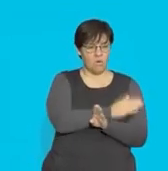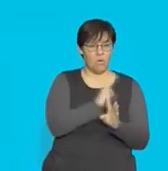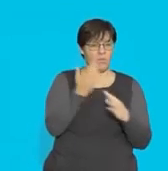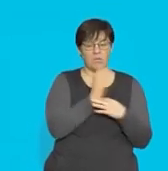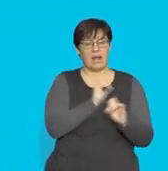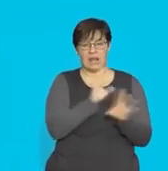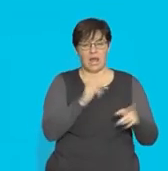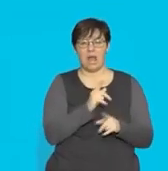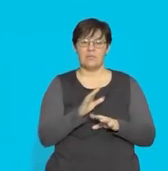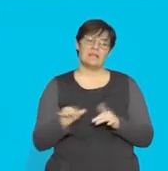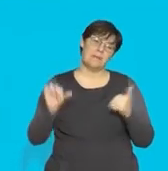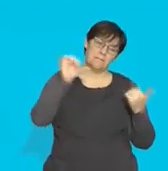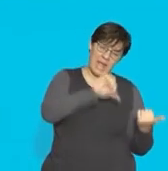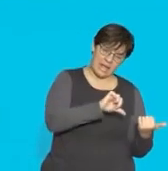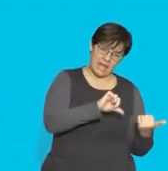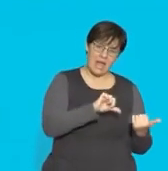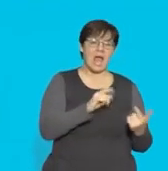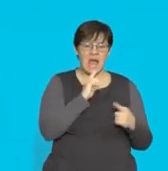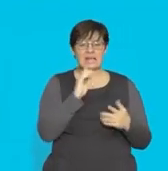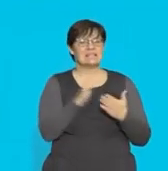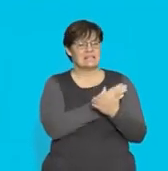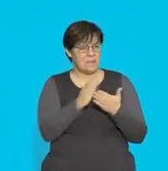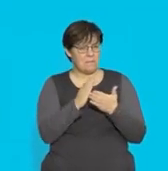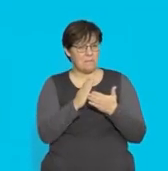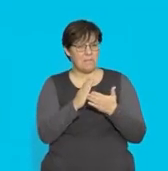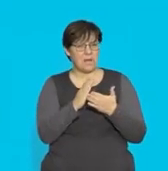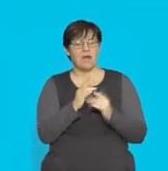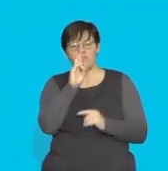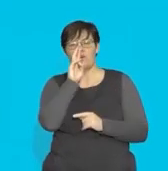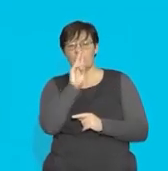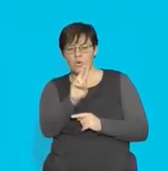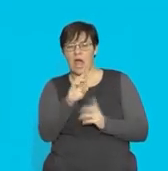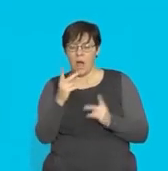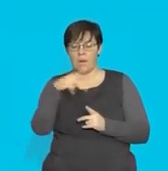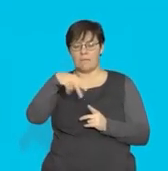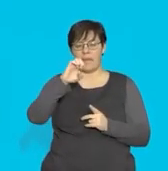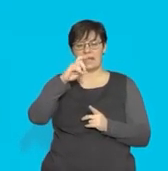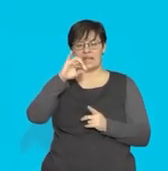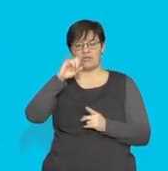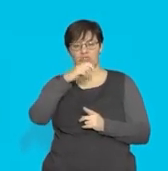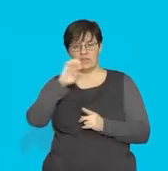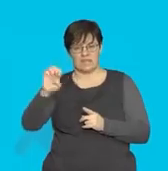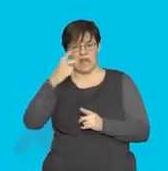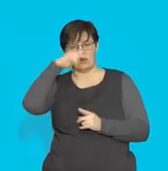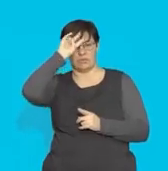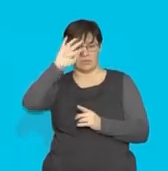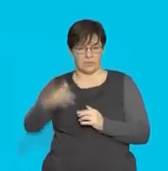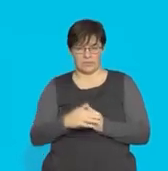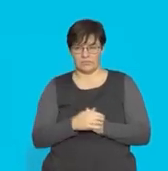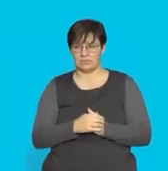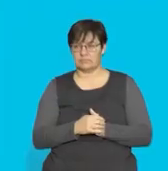question before we went into the break. I'd like to go back to that and unpack some of that when we look at how pedigree diagrams are